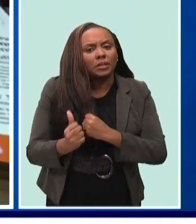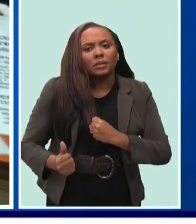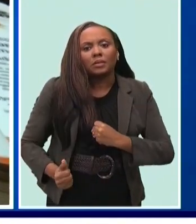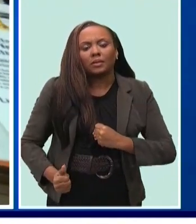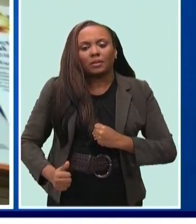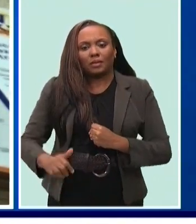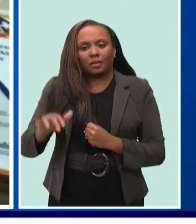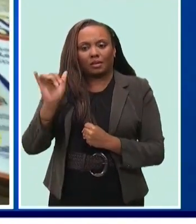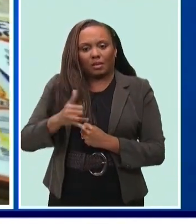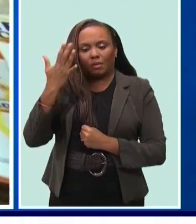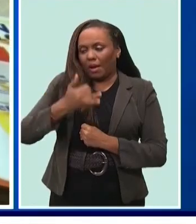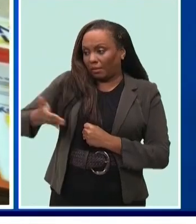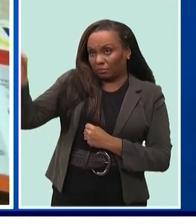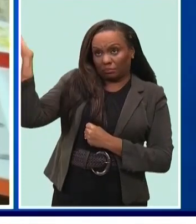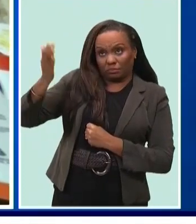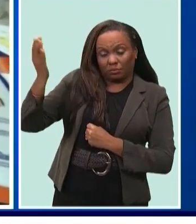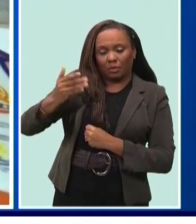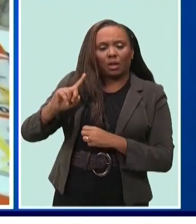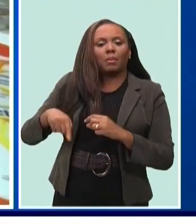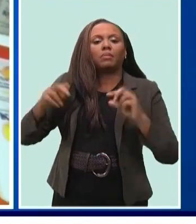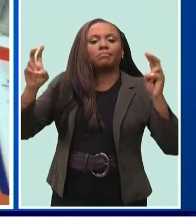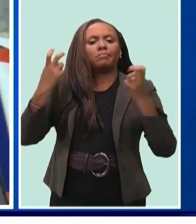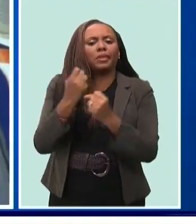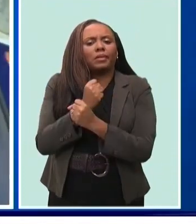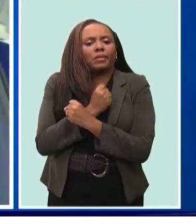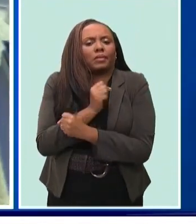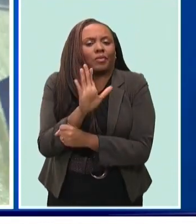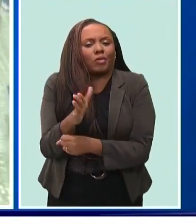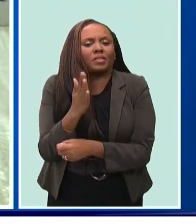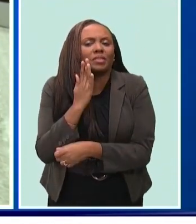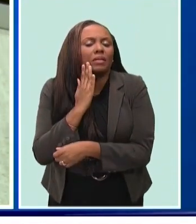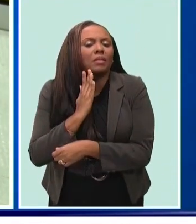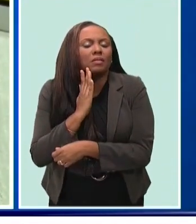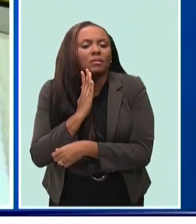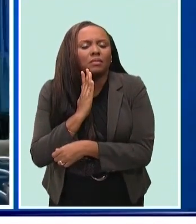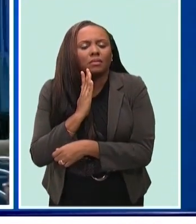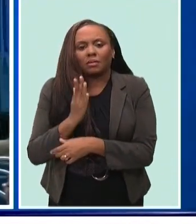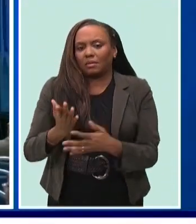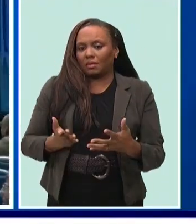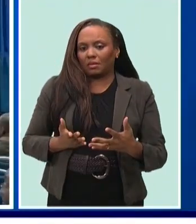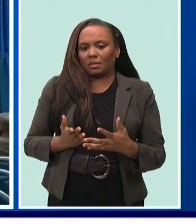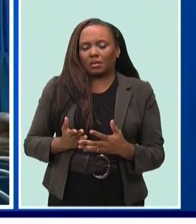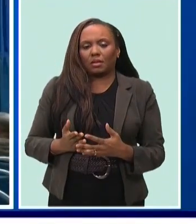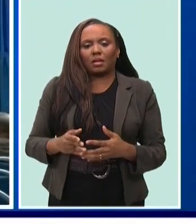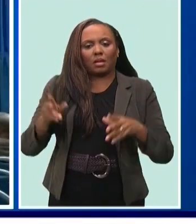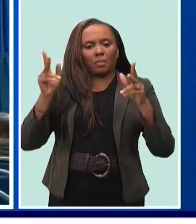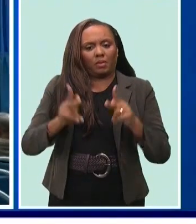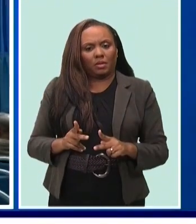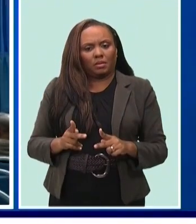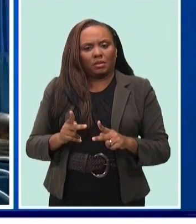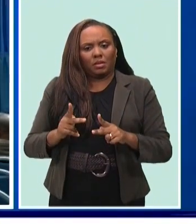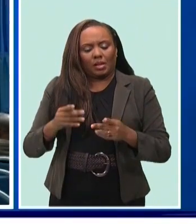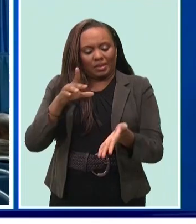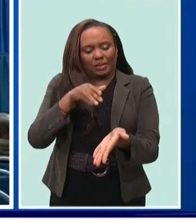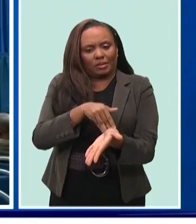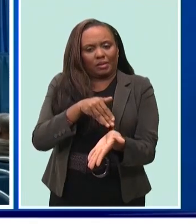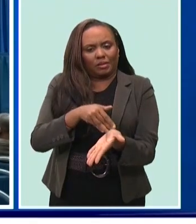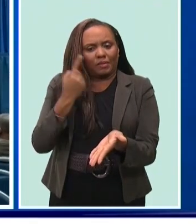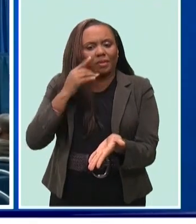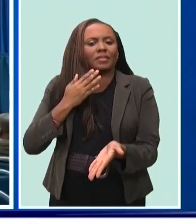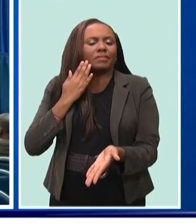why this seminar on the topic Love Your Skin, the Dangers of Bleaching, was held. Dermatologist Dr. Andrew Ford sees